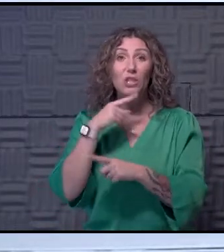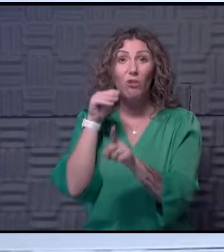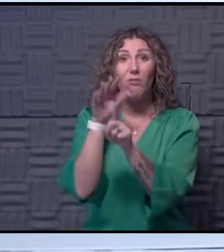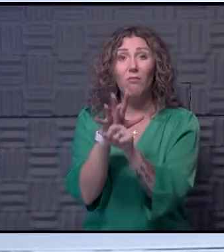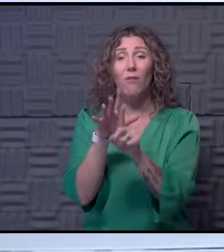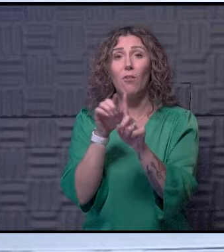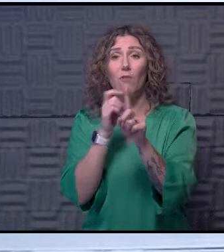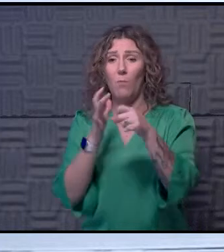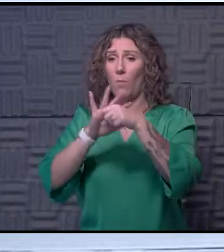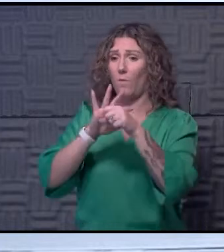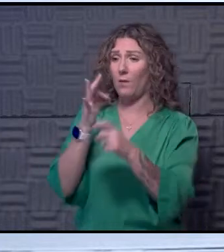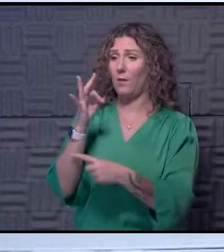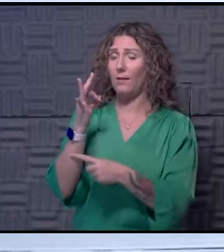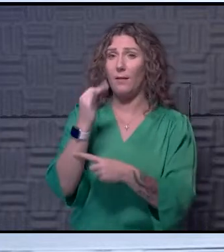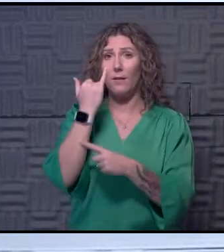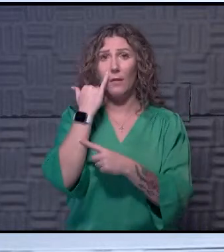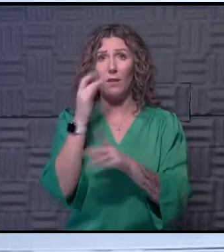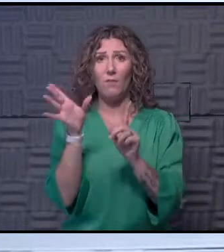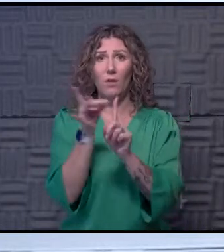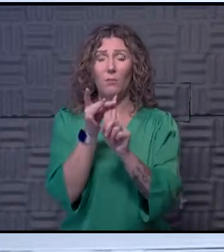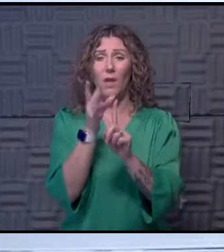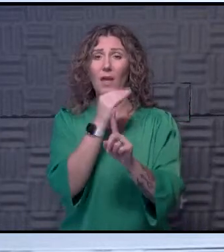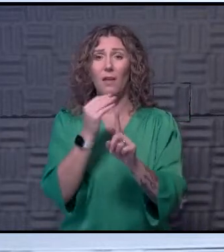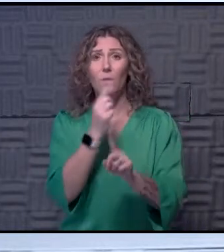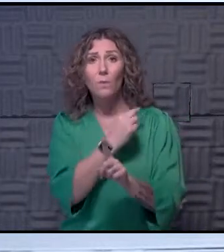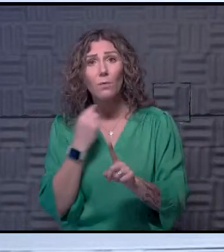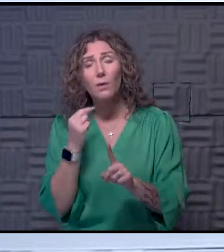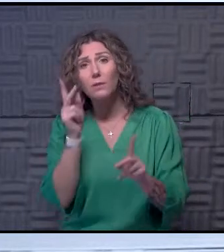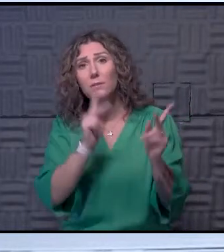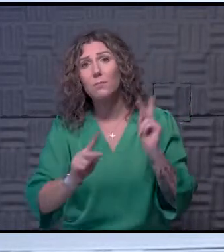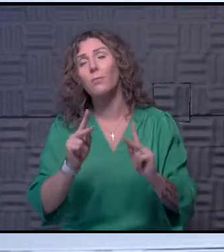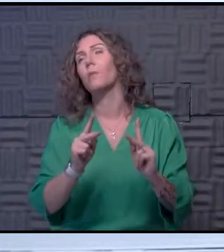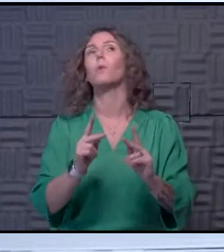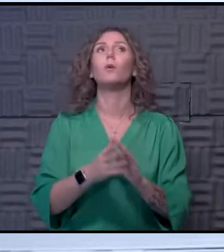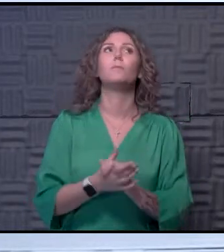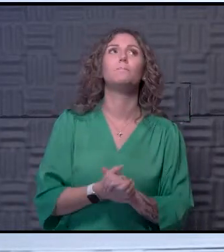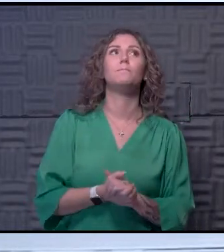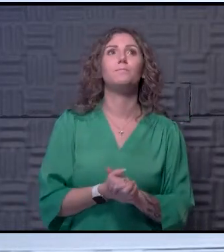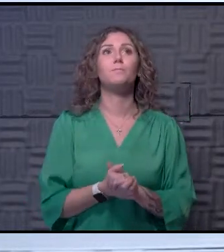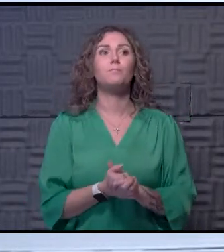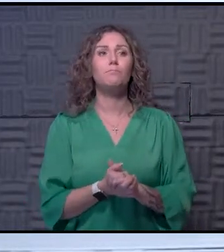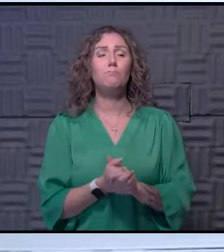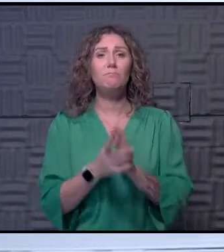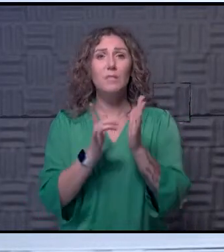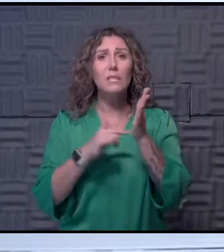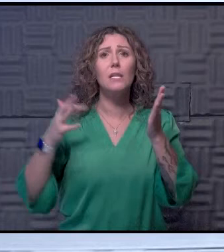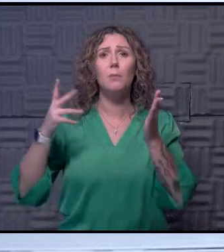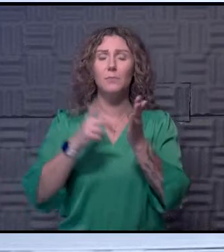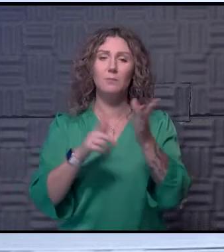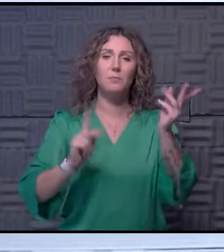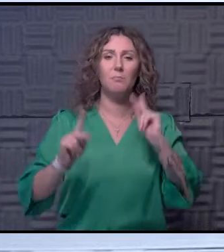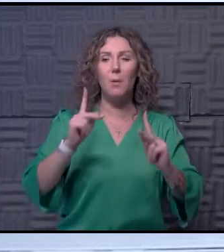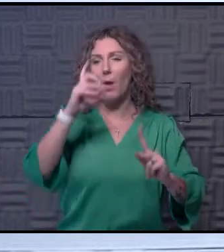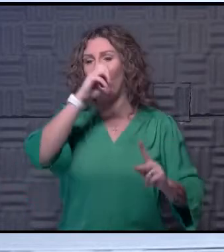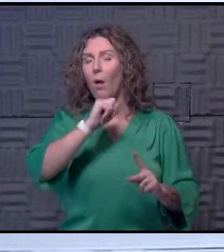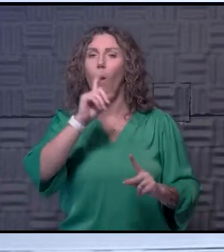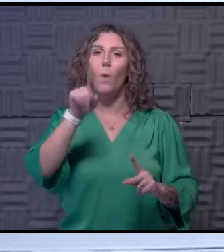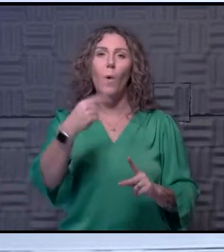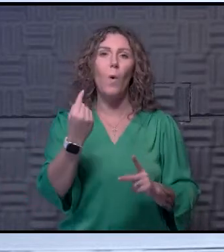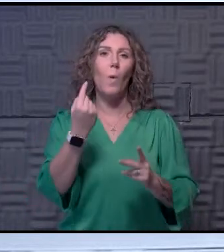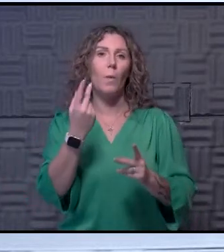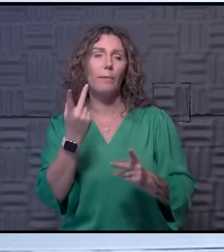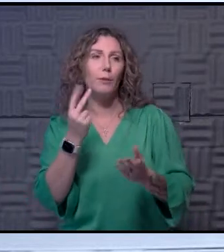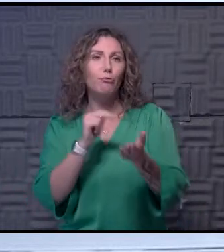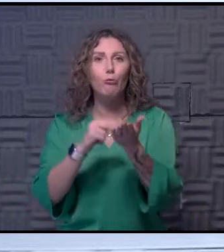COVID-19 when someone does get it, and the risks of people that, sometimes people assume that it's just people in nursing homes that are